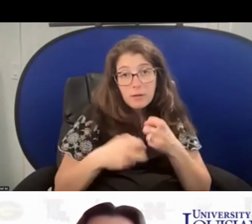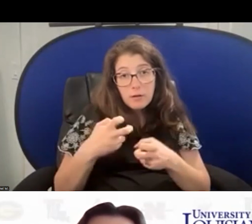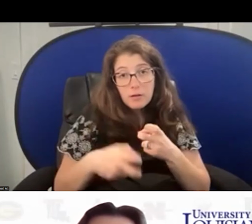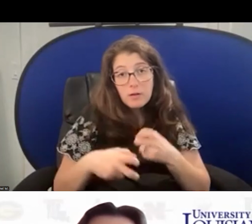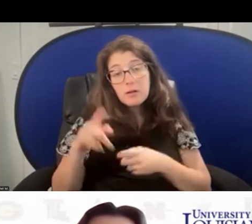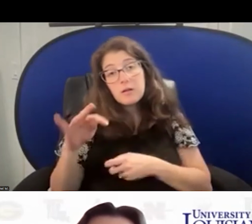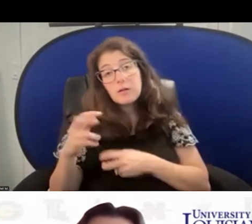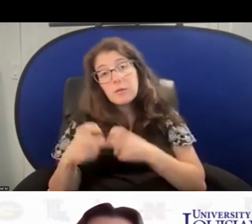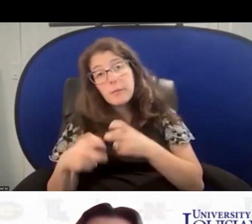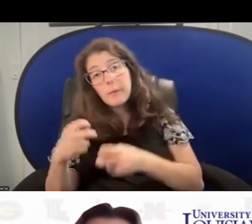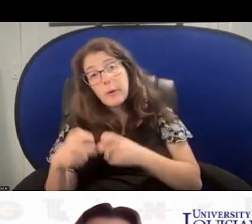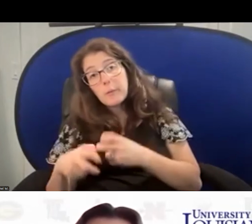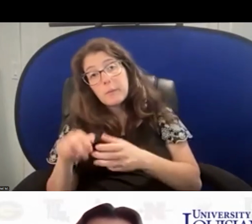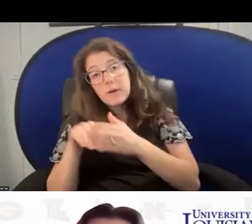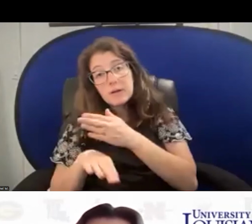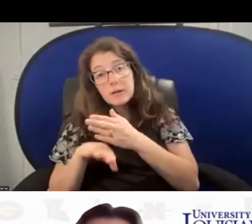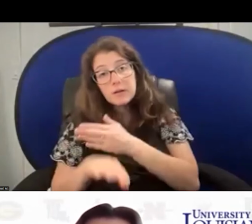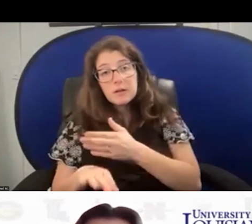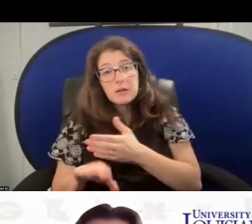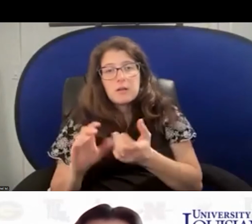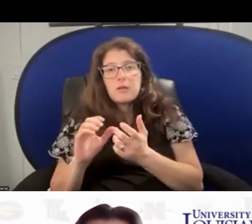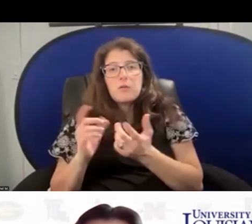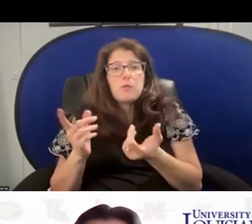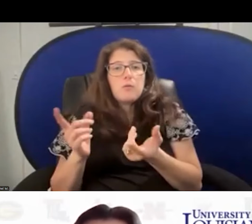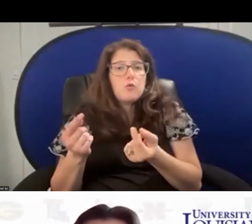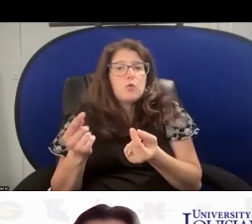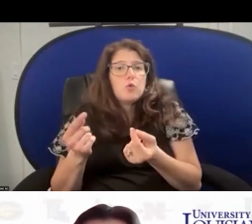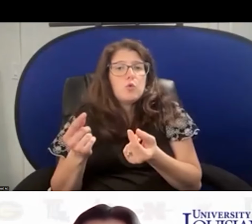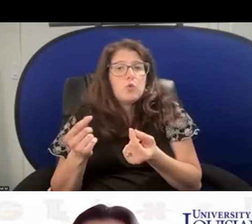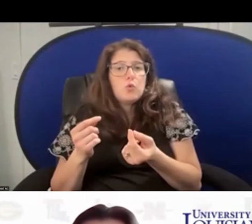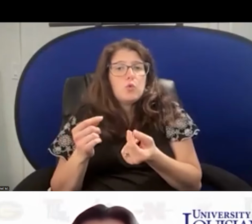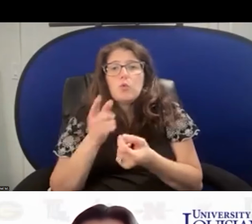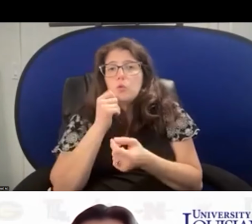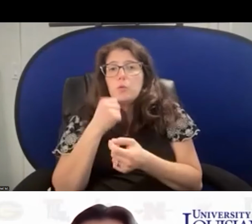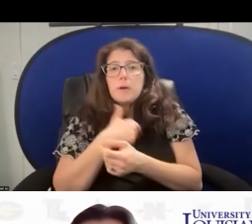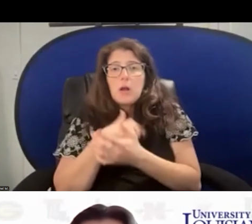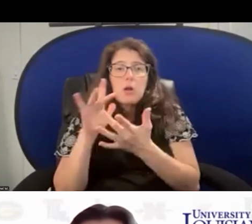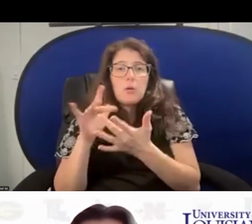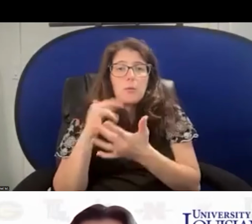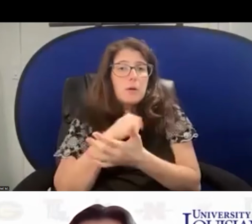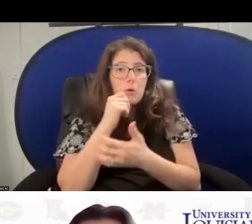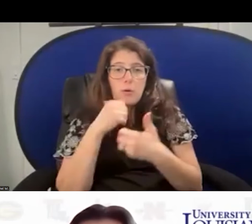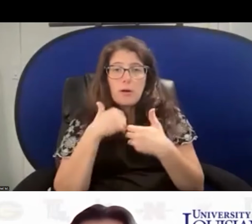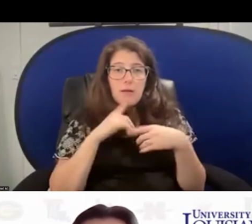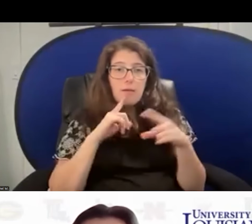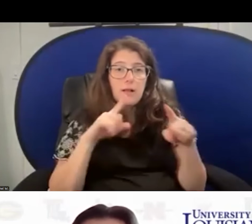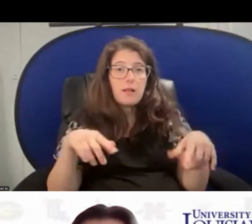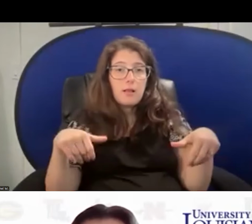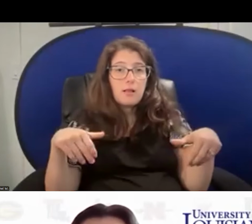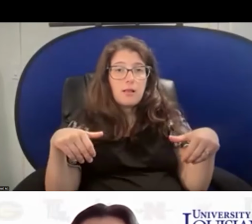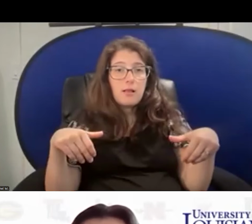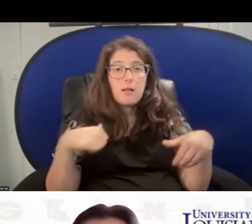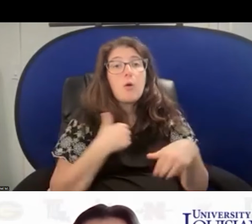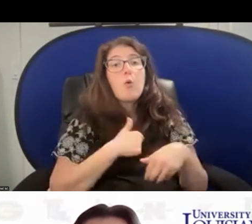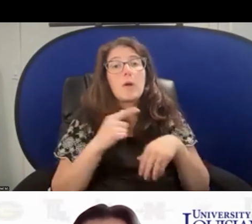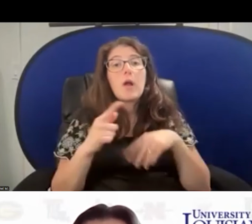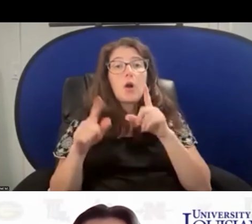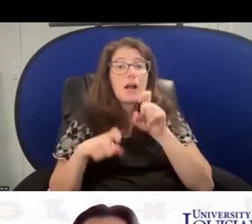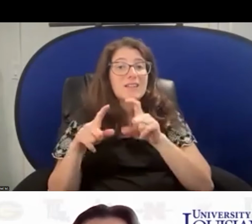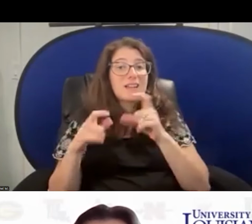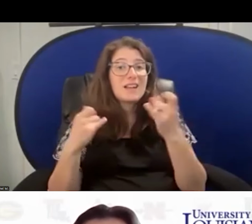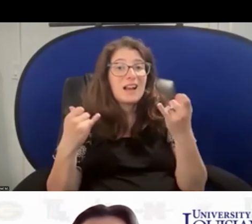us meet accessibility, where do we go from there? And we don't have answers on that just yet, but we are asking those